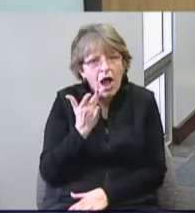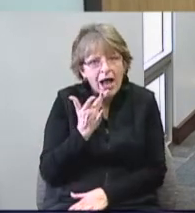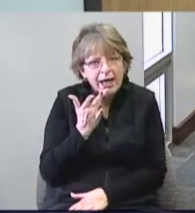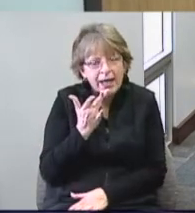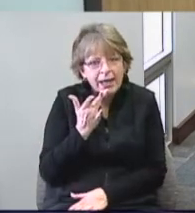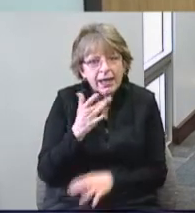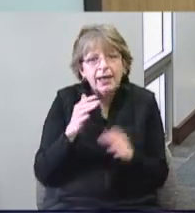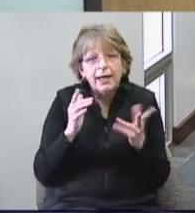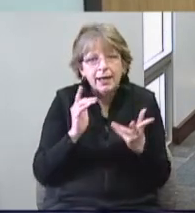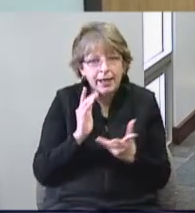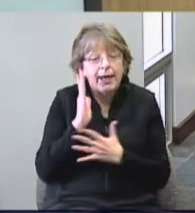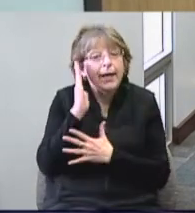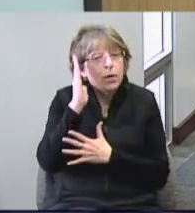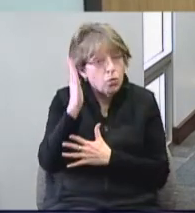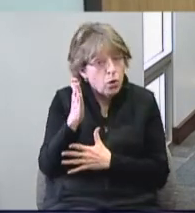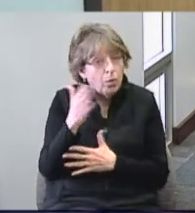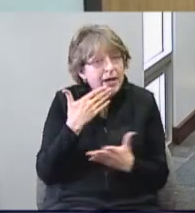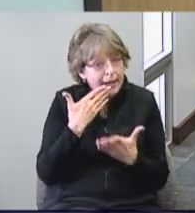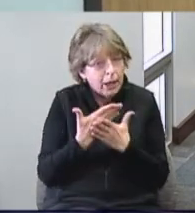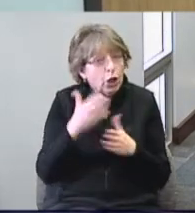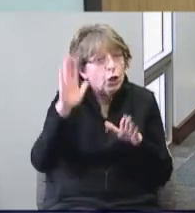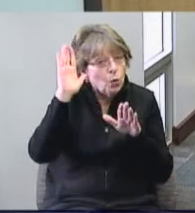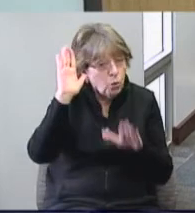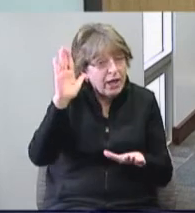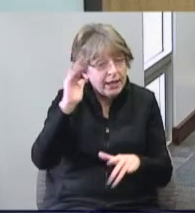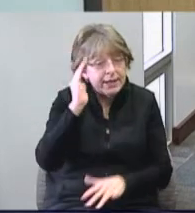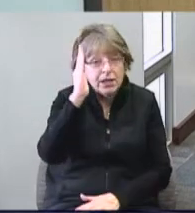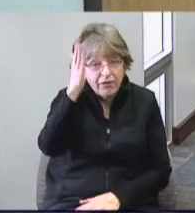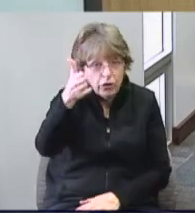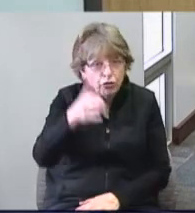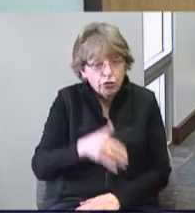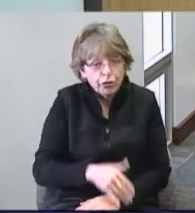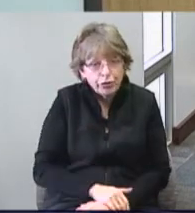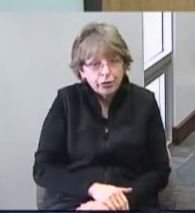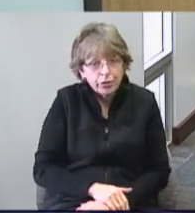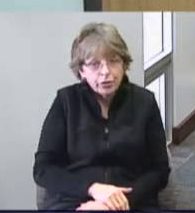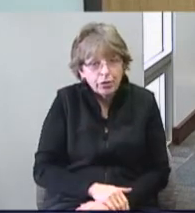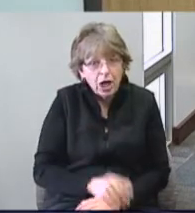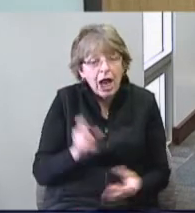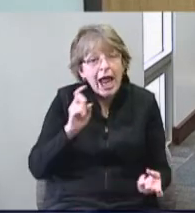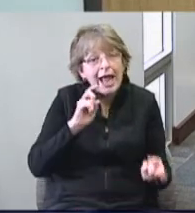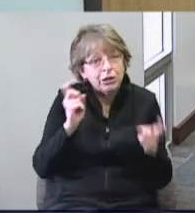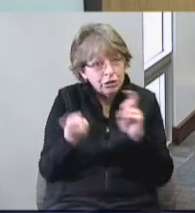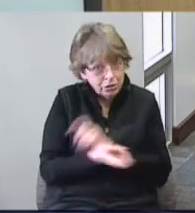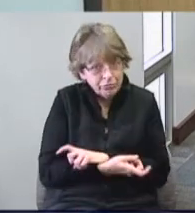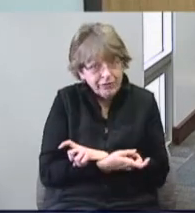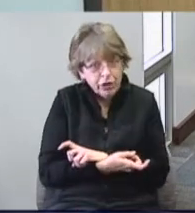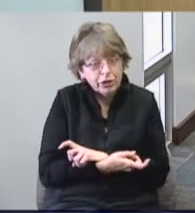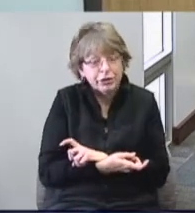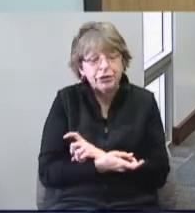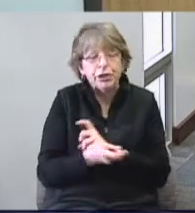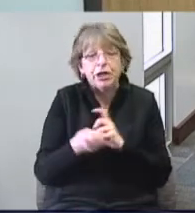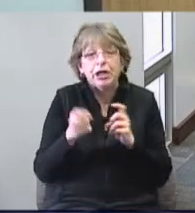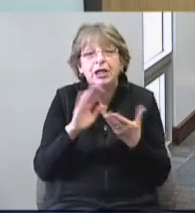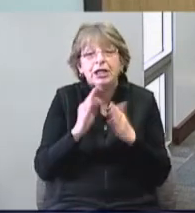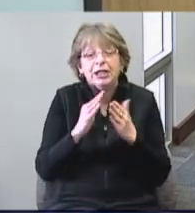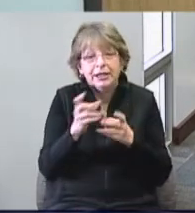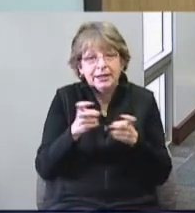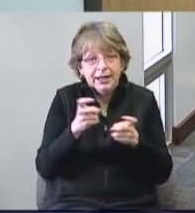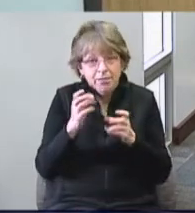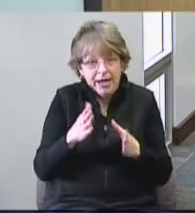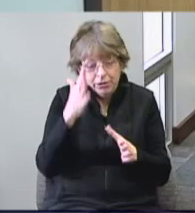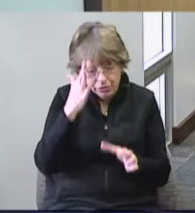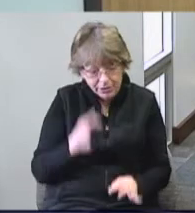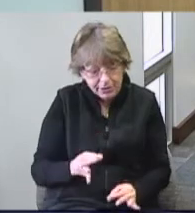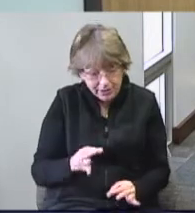be a credible witness in the future, and reverse the city manager's decision, reinstate the arbitrator's